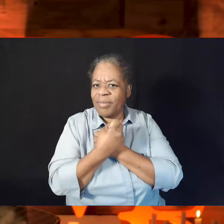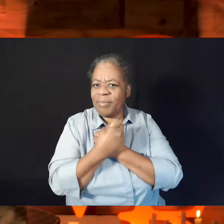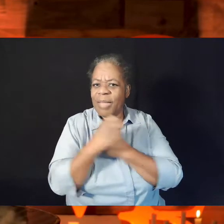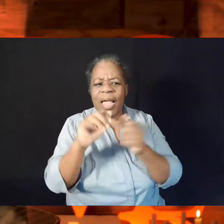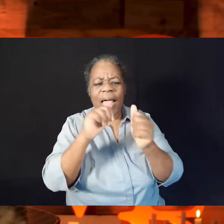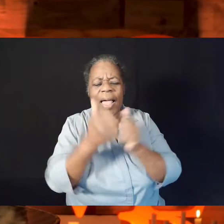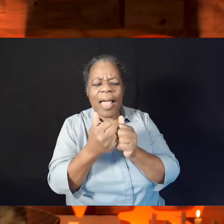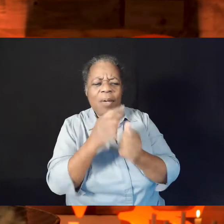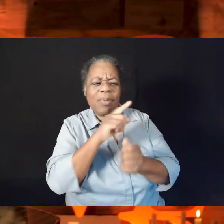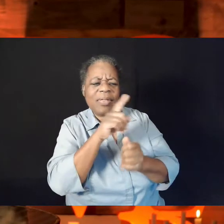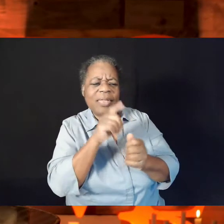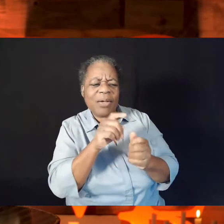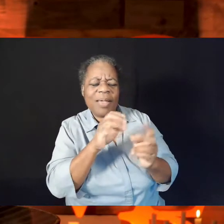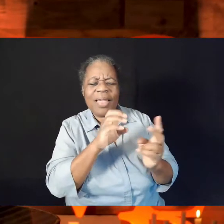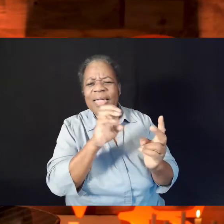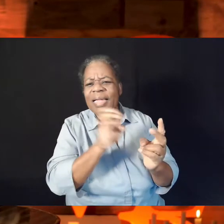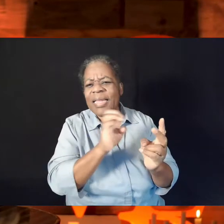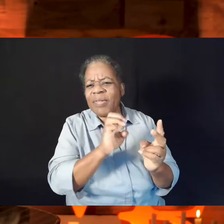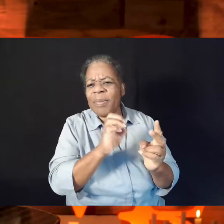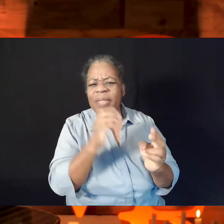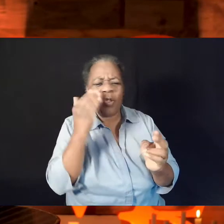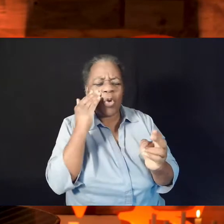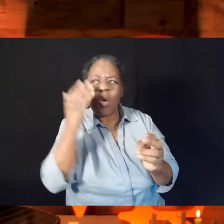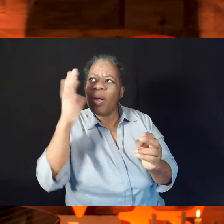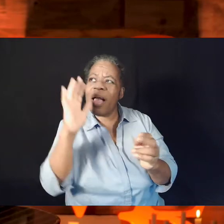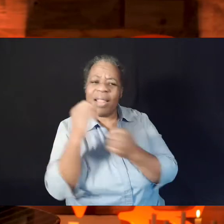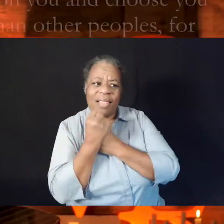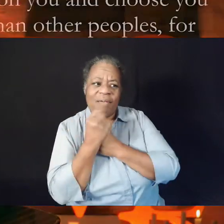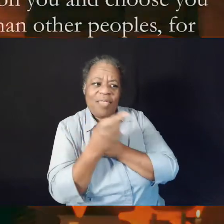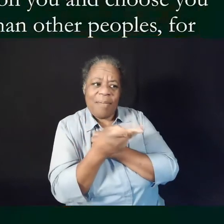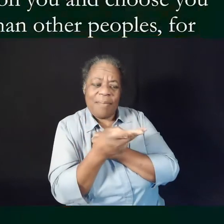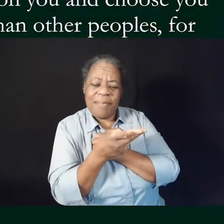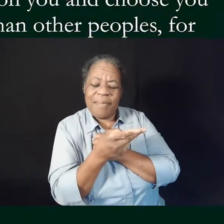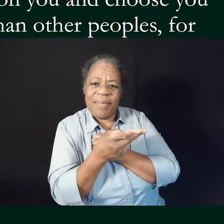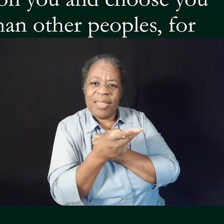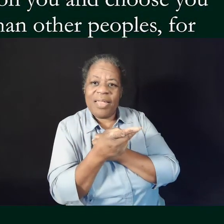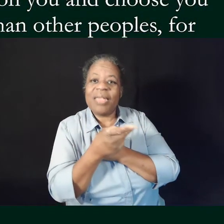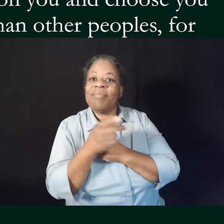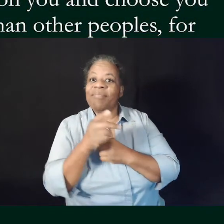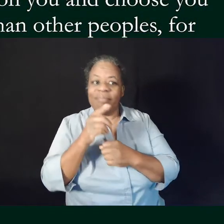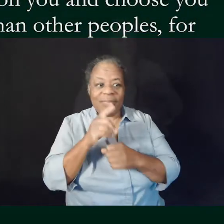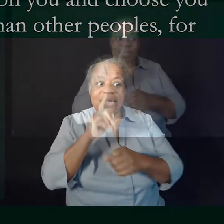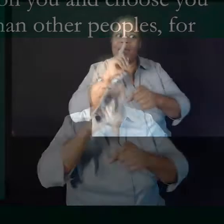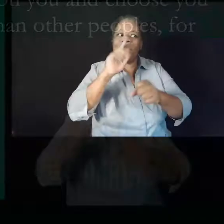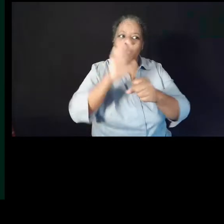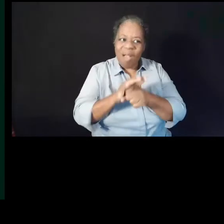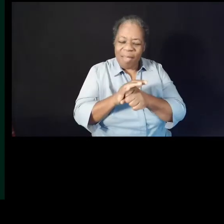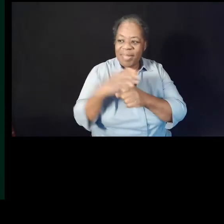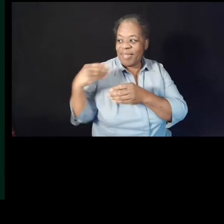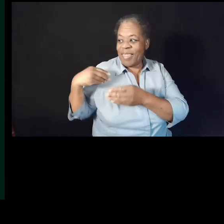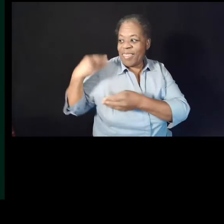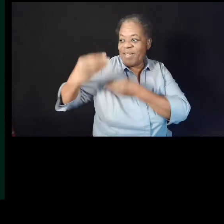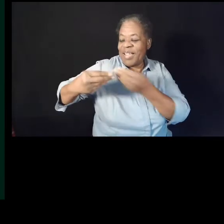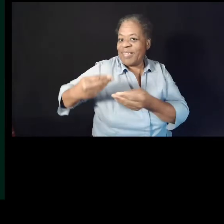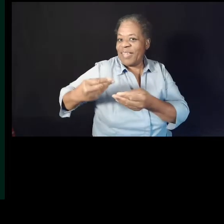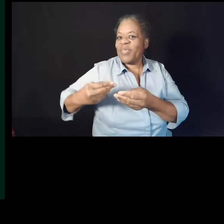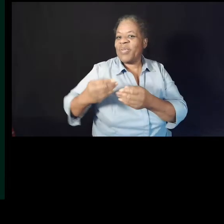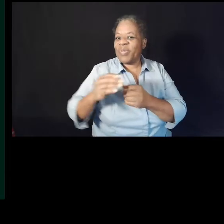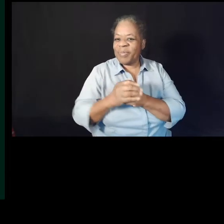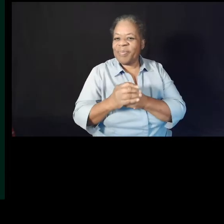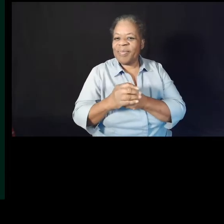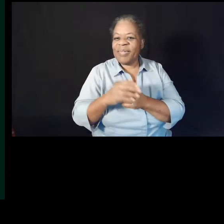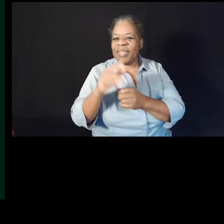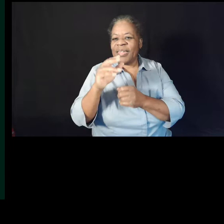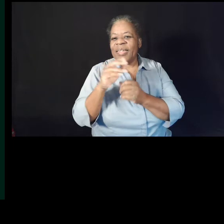God loved them? Because he promised their ancestors he would. In Deuteronomy 7, we read